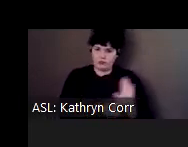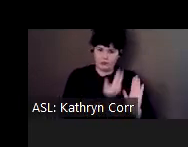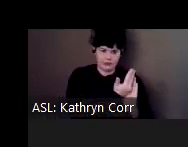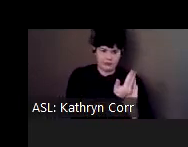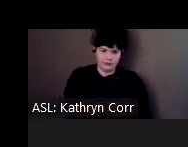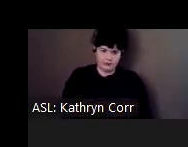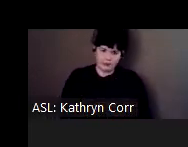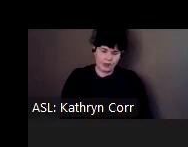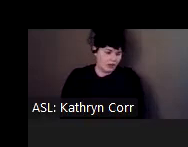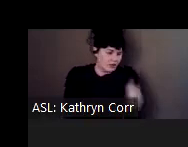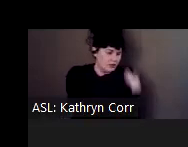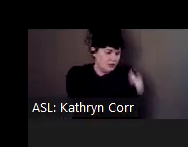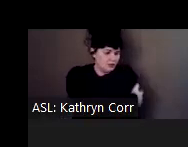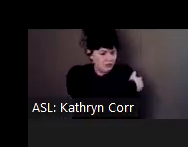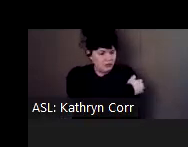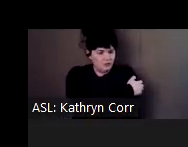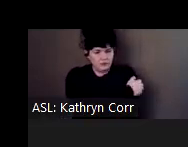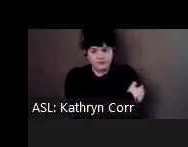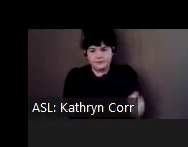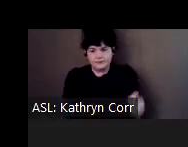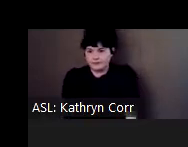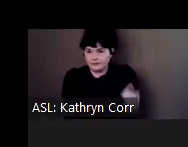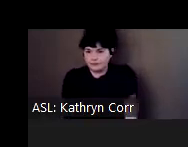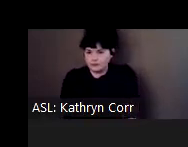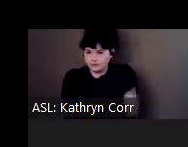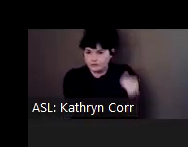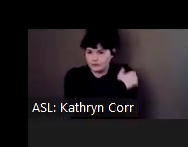misdemeanor. Next slide.